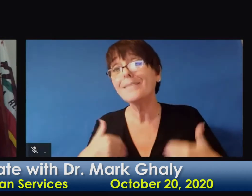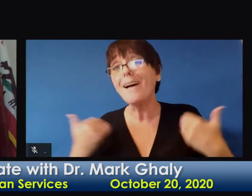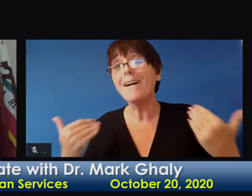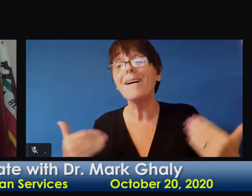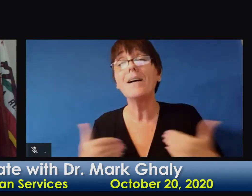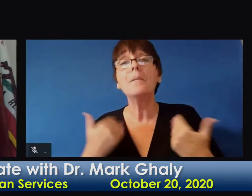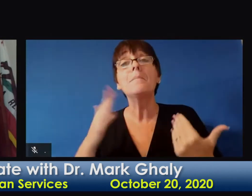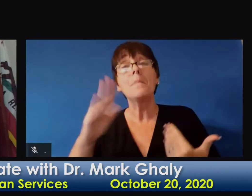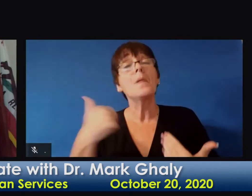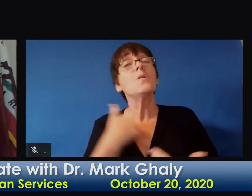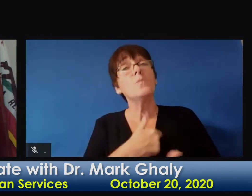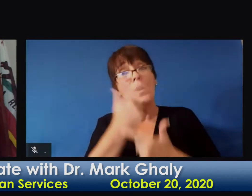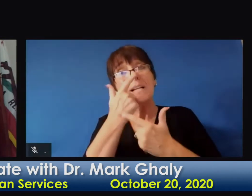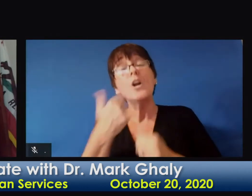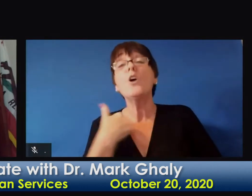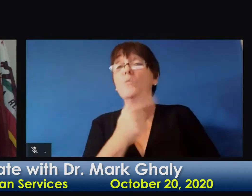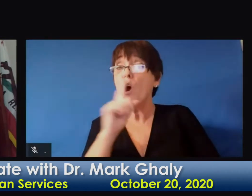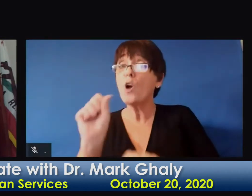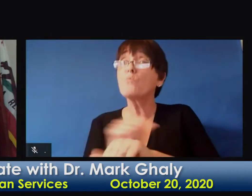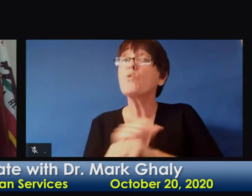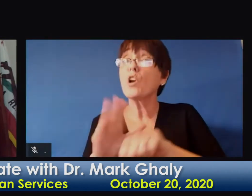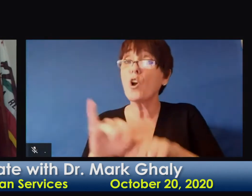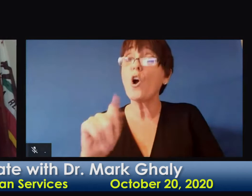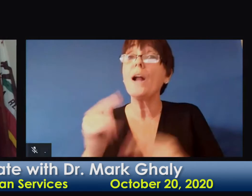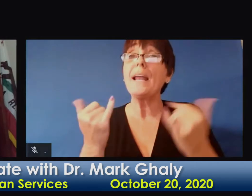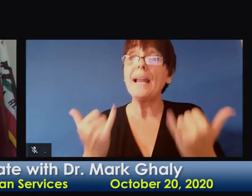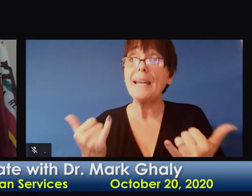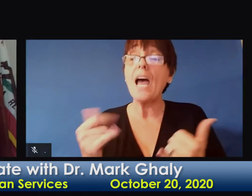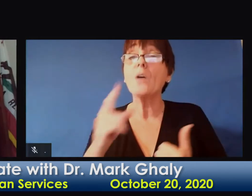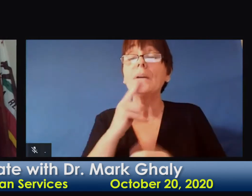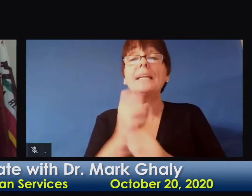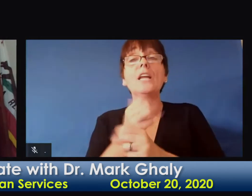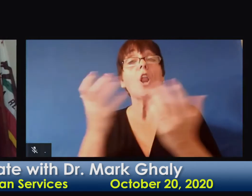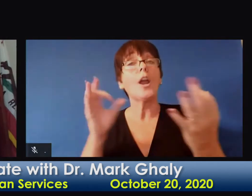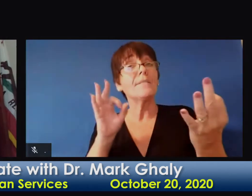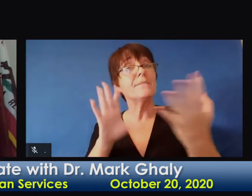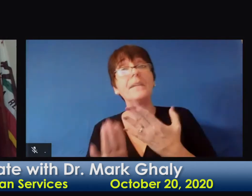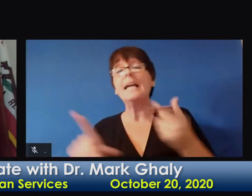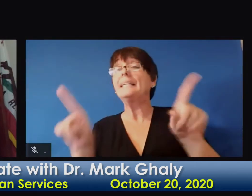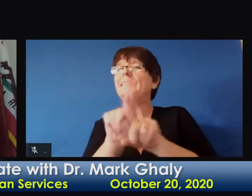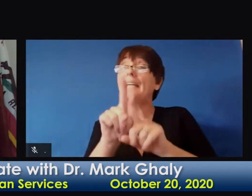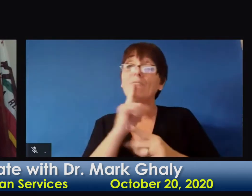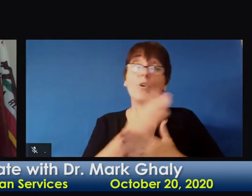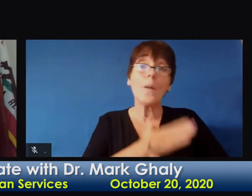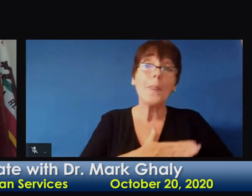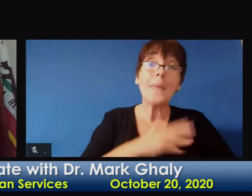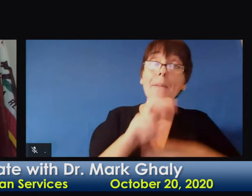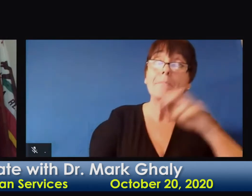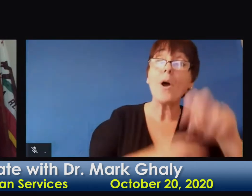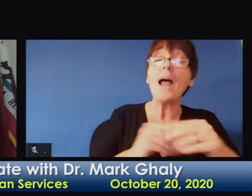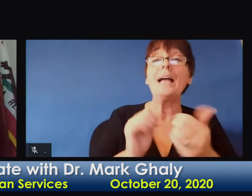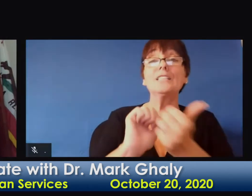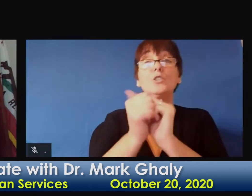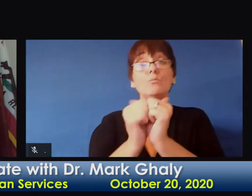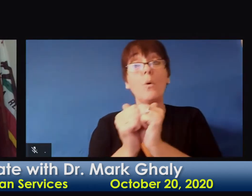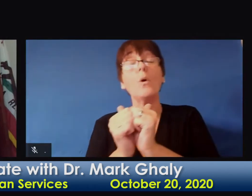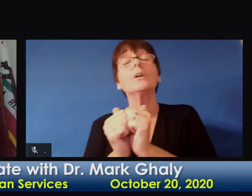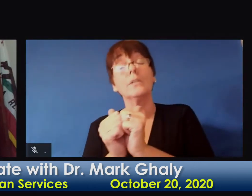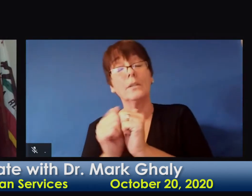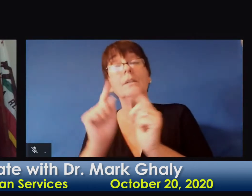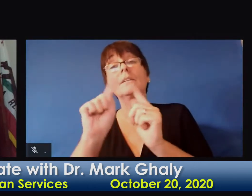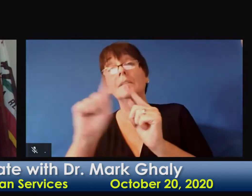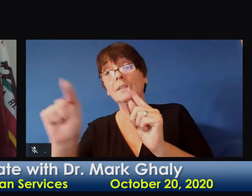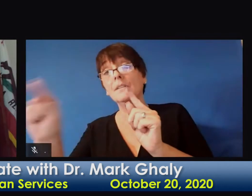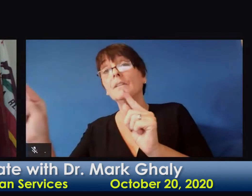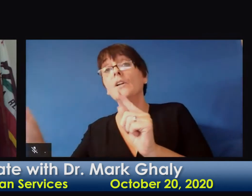stay tuned. It's something we're working on now, taking a lot of feedback, just like we did on theme parks and professional sports from a number of the